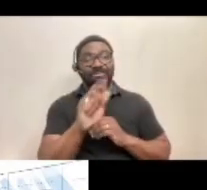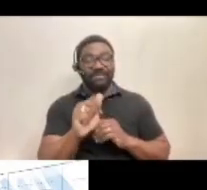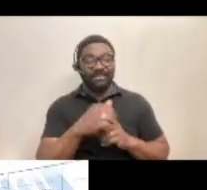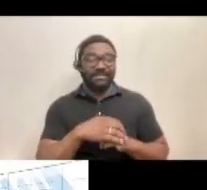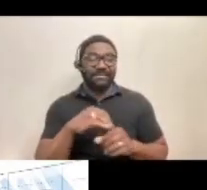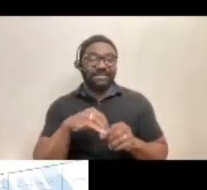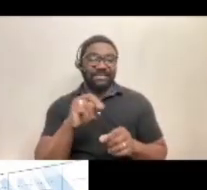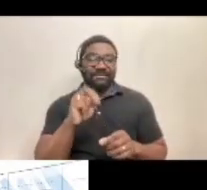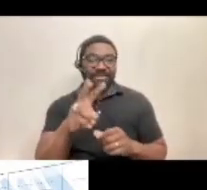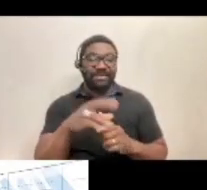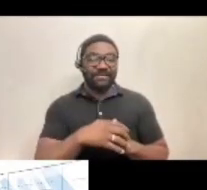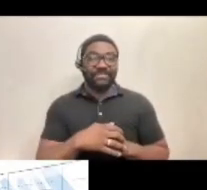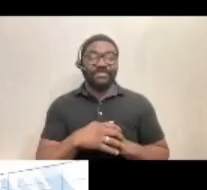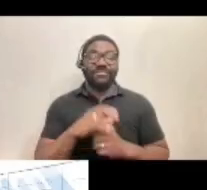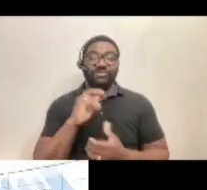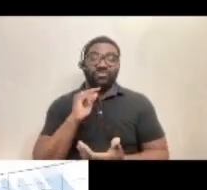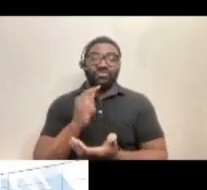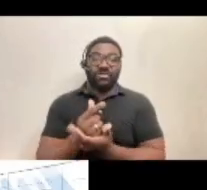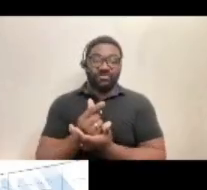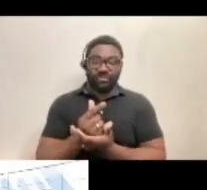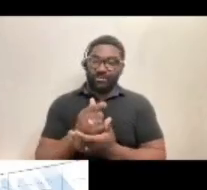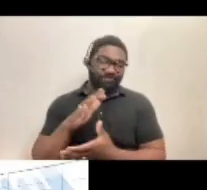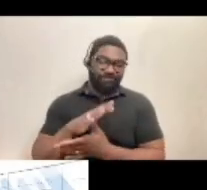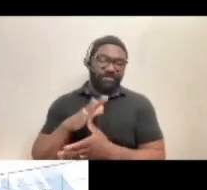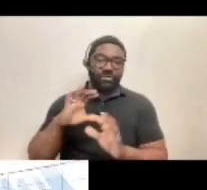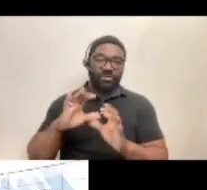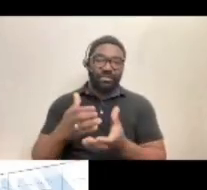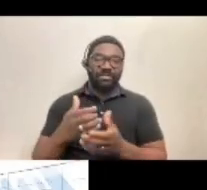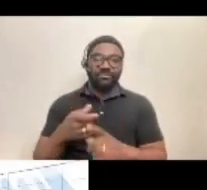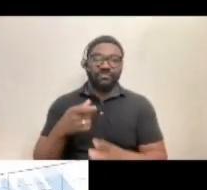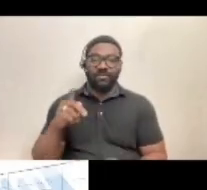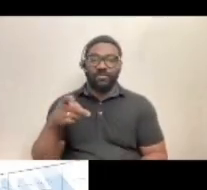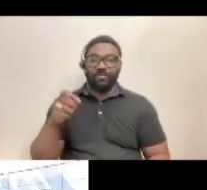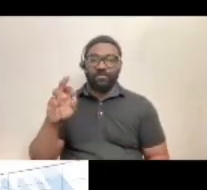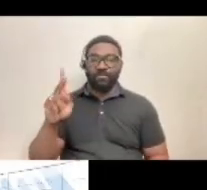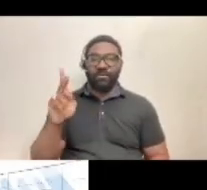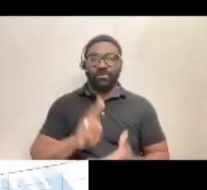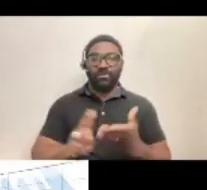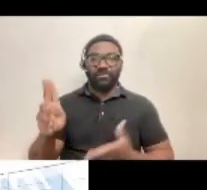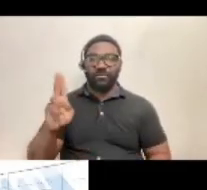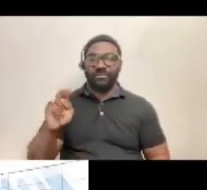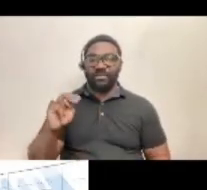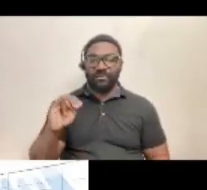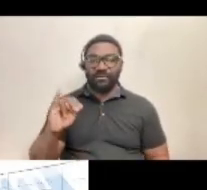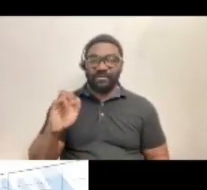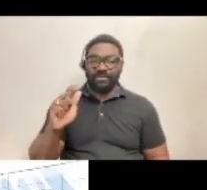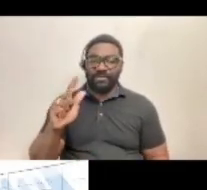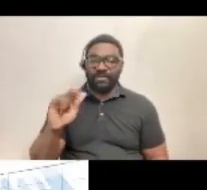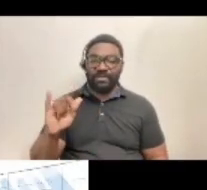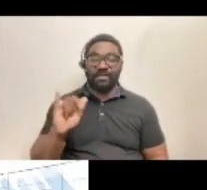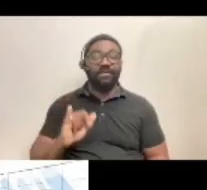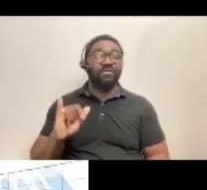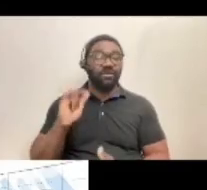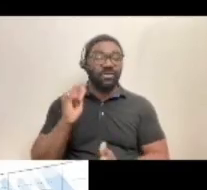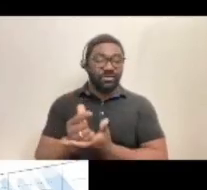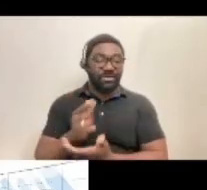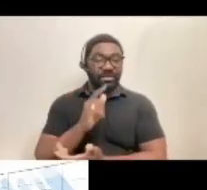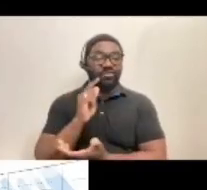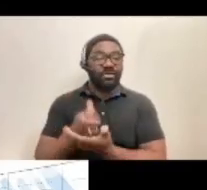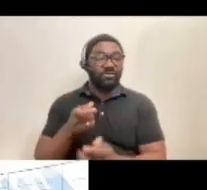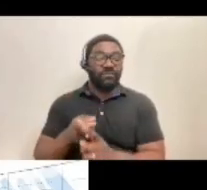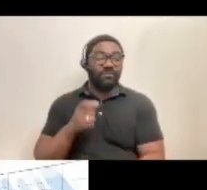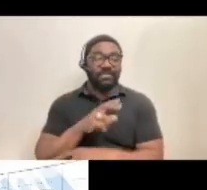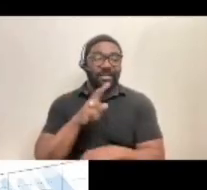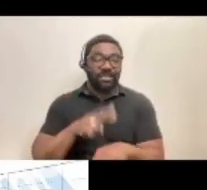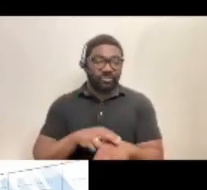graduated magna cum laude from Park University. She is an NRLI graduate and a graduate of the nationally recognized